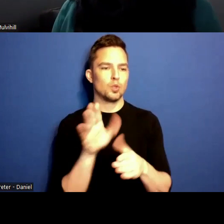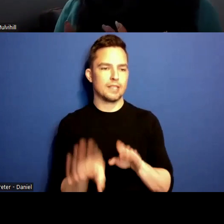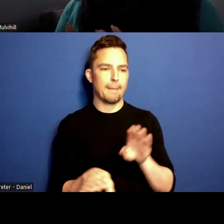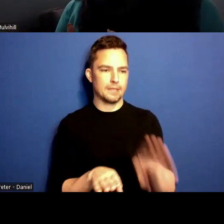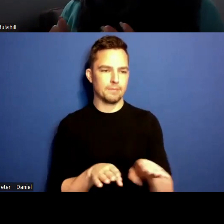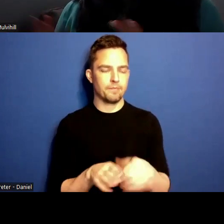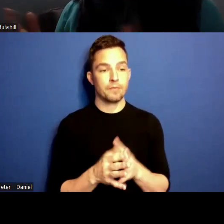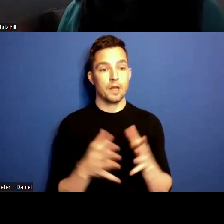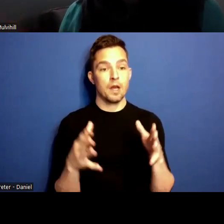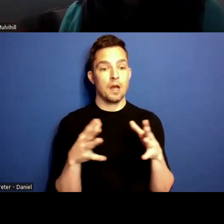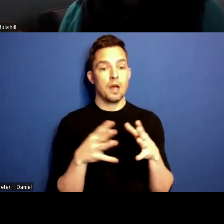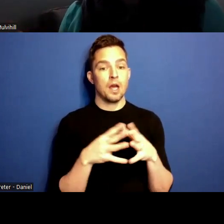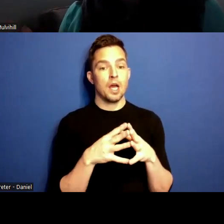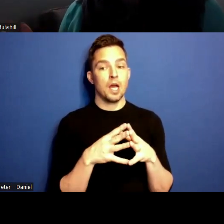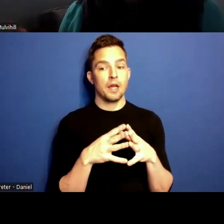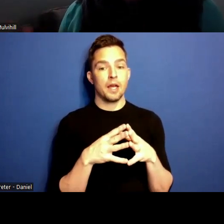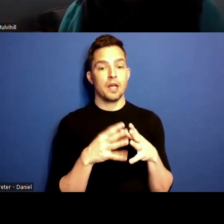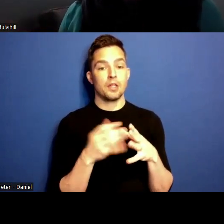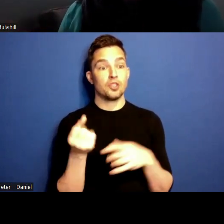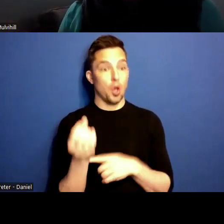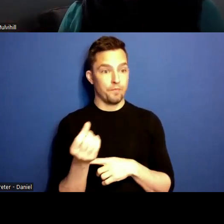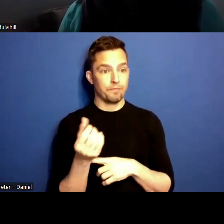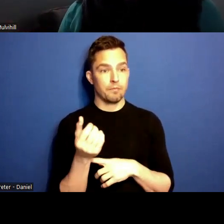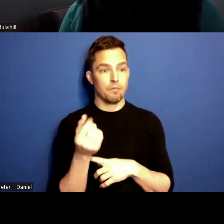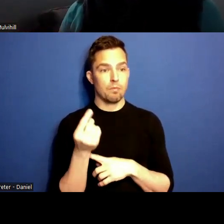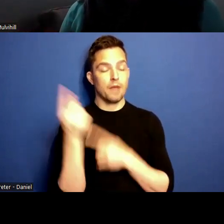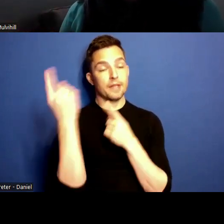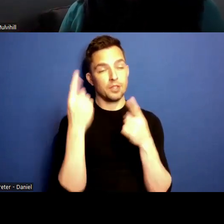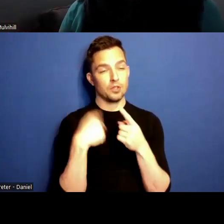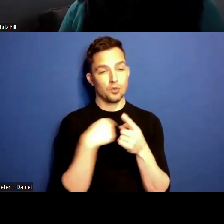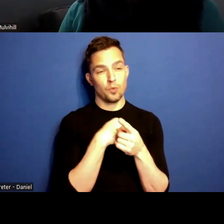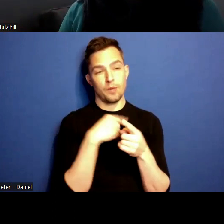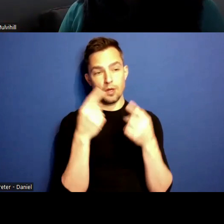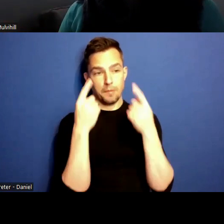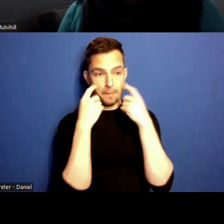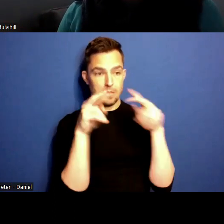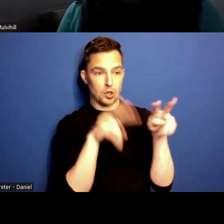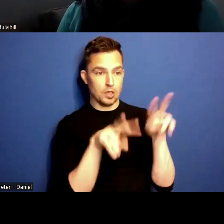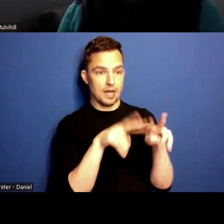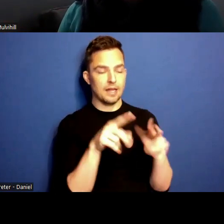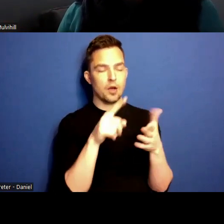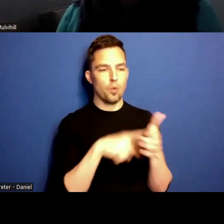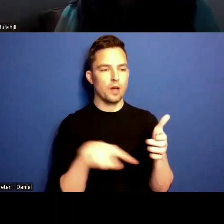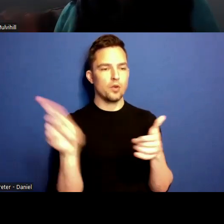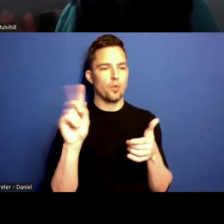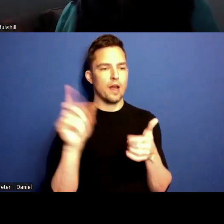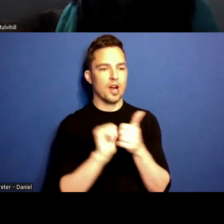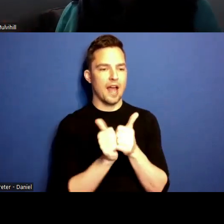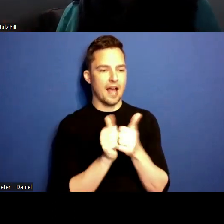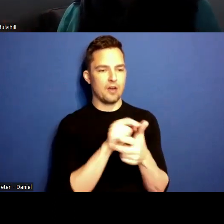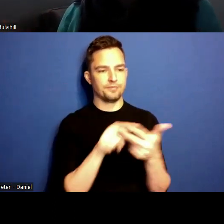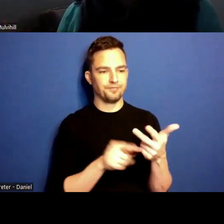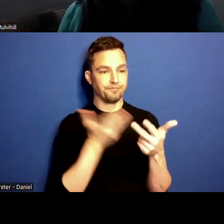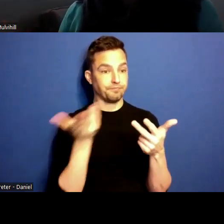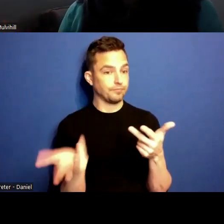So the considerations that we then started to look at, kind of the what, where, and how. What do